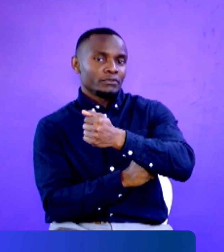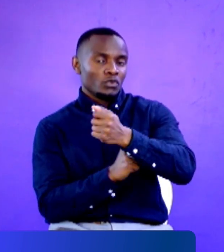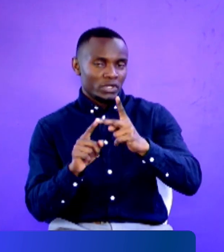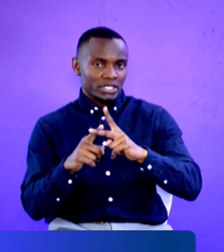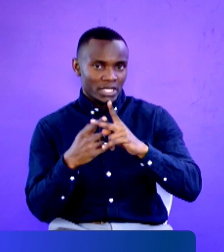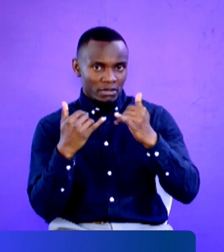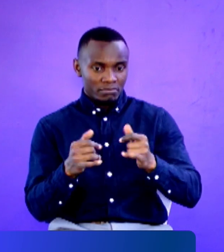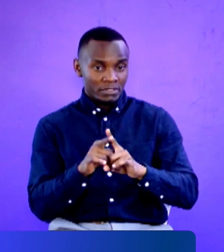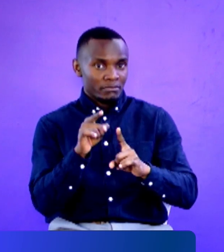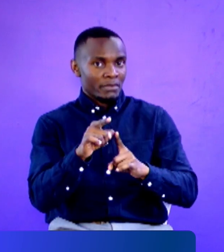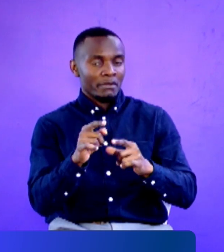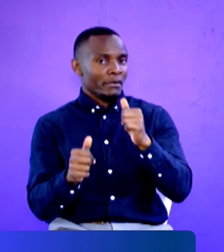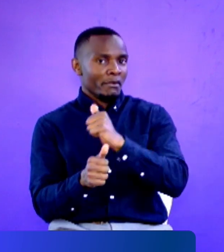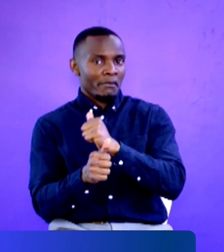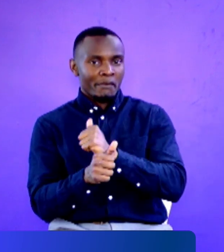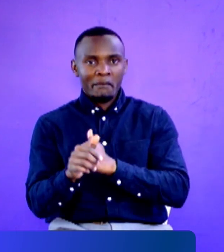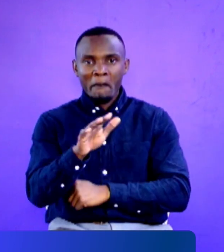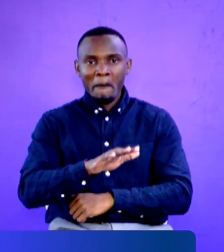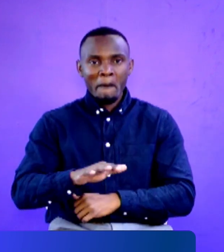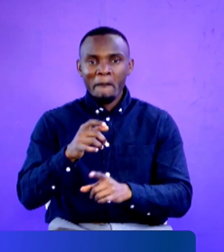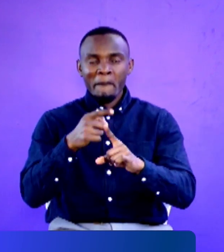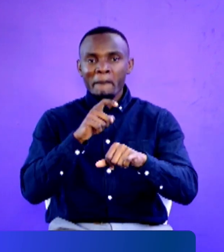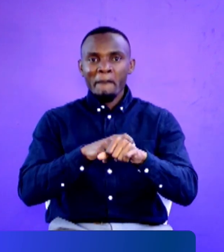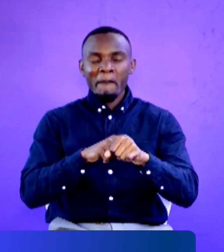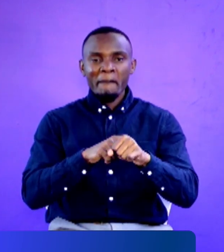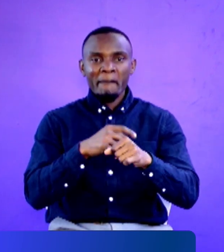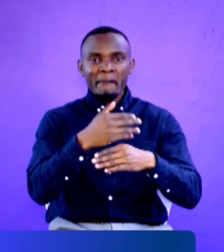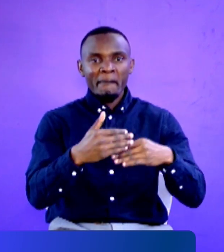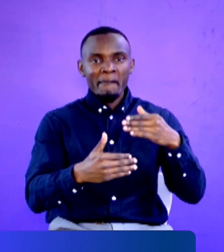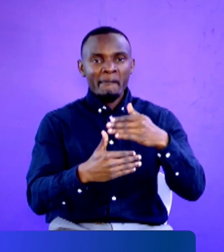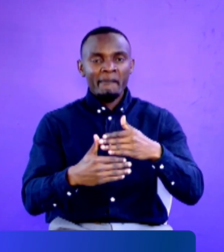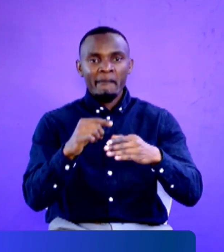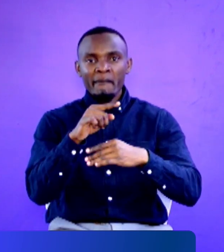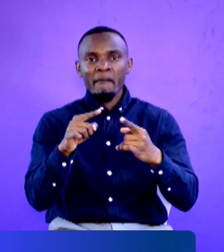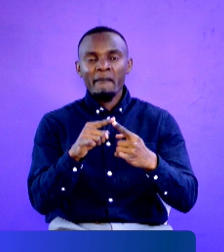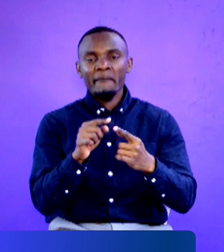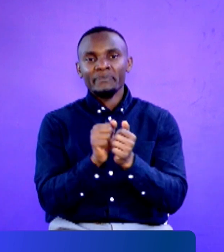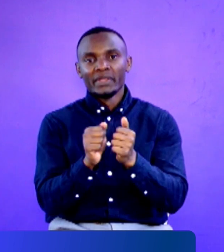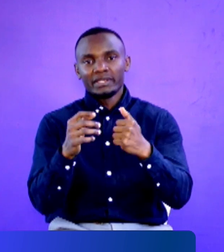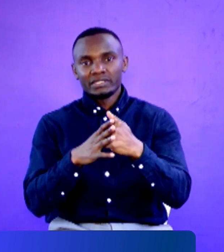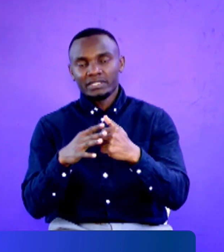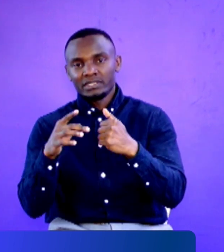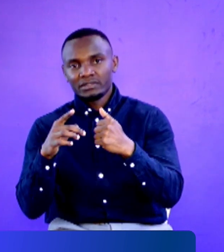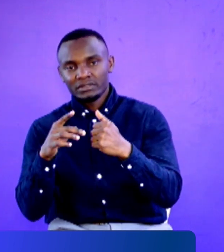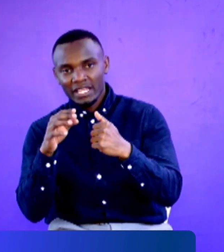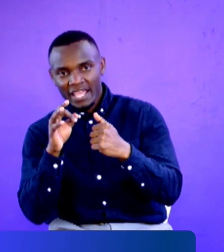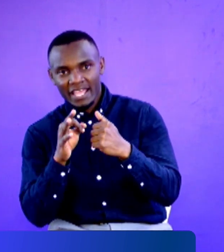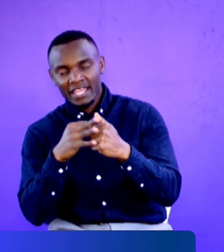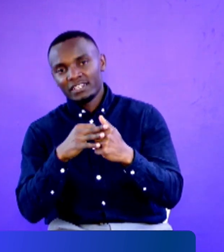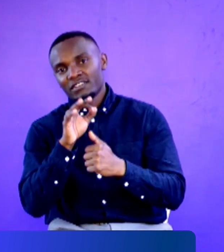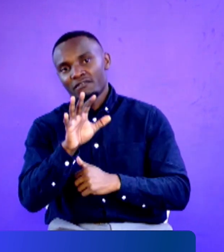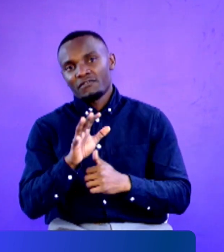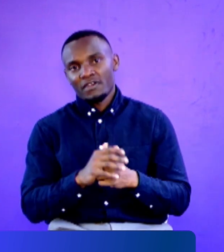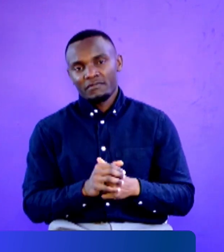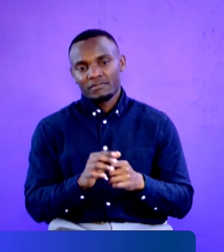accident black spot since its construction in 1985, has claimed hundreds of lives over the years.